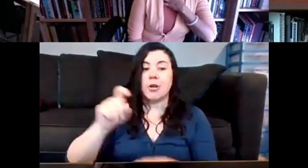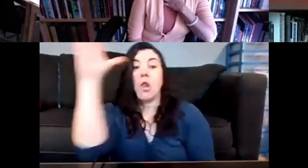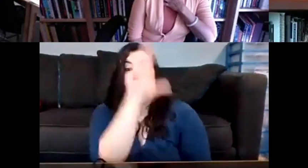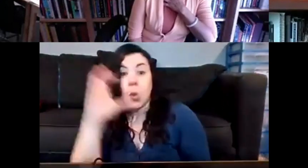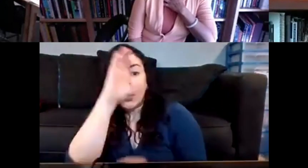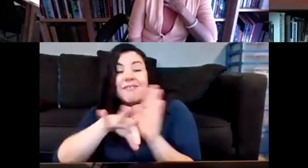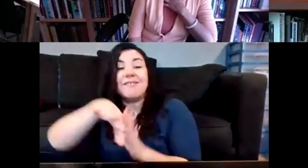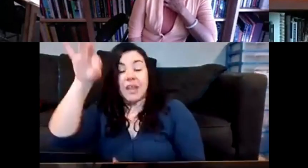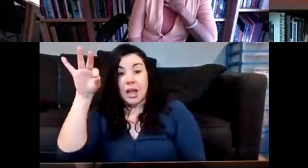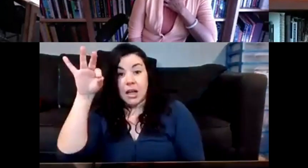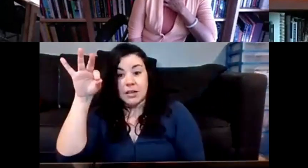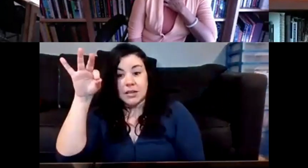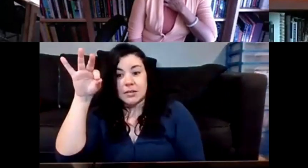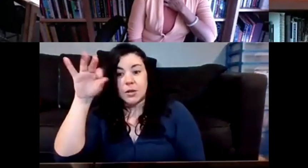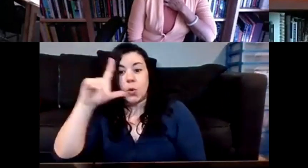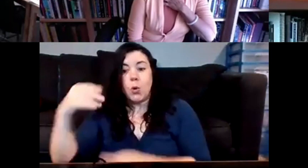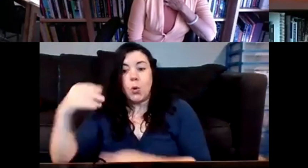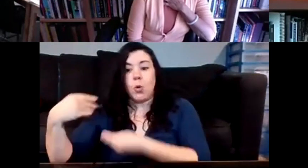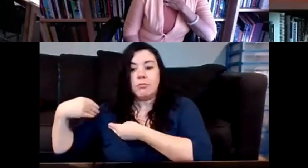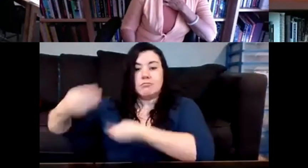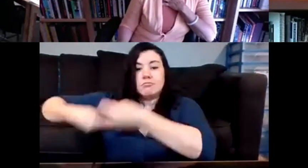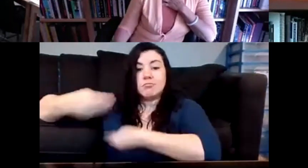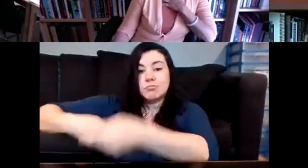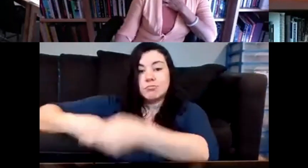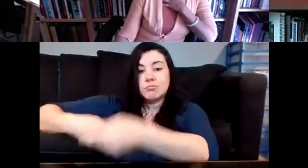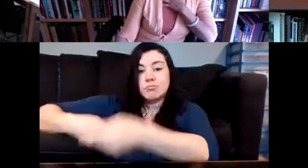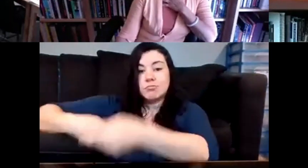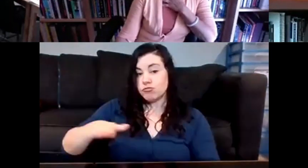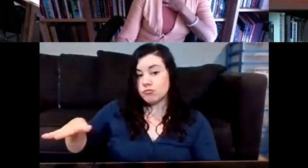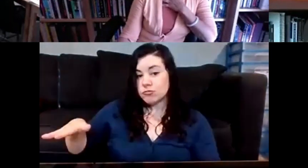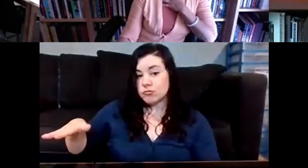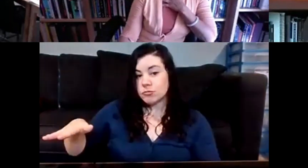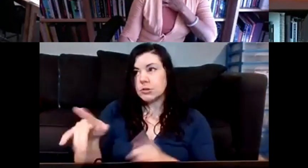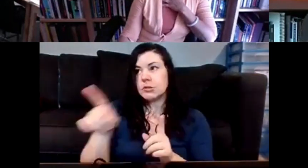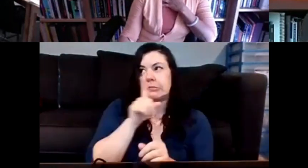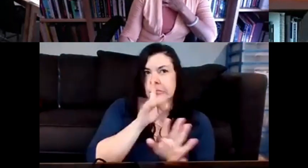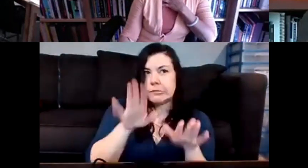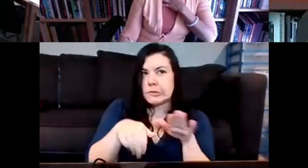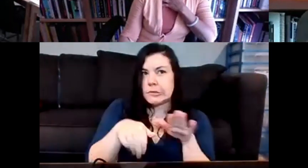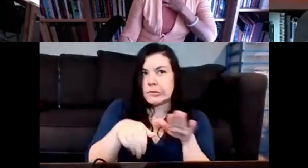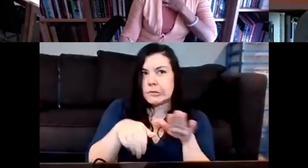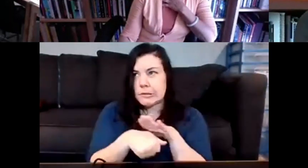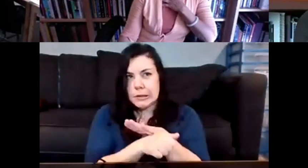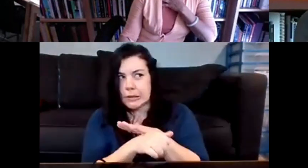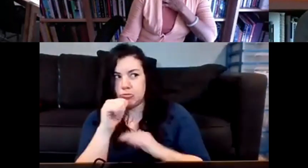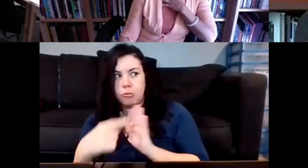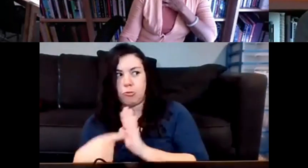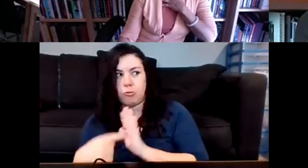have, that, you know, they pass down to their children, they keep them quietly. That should be the